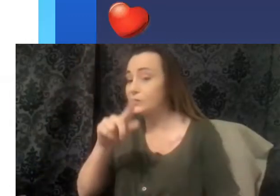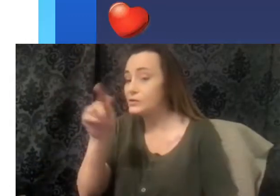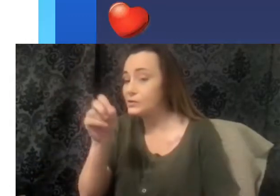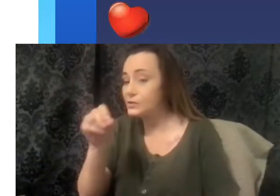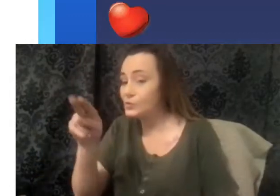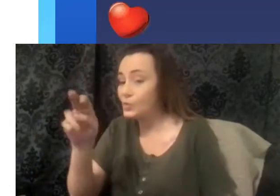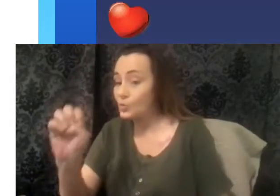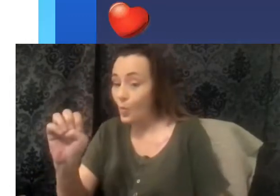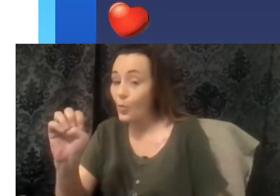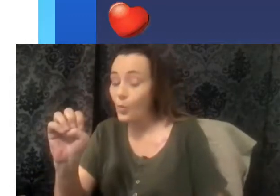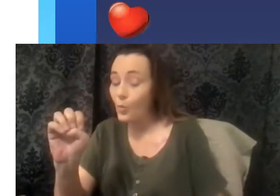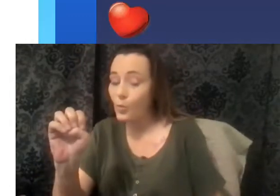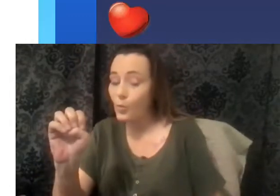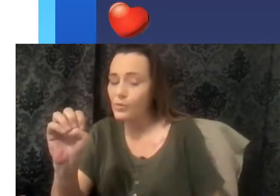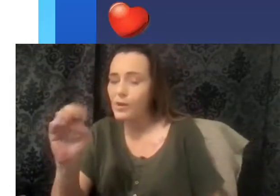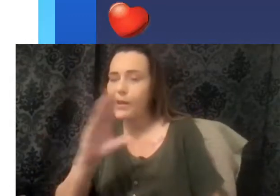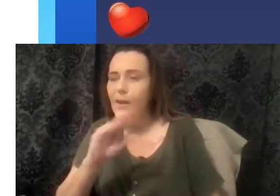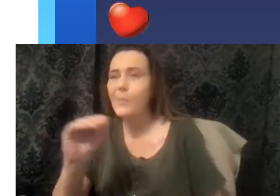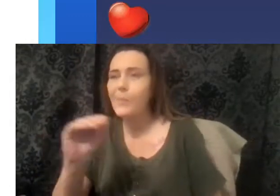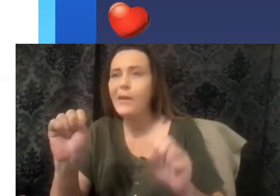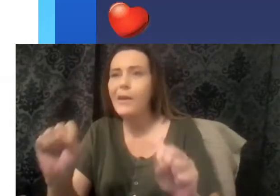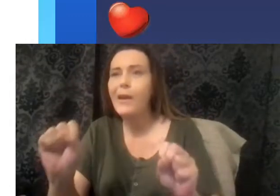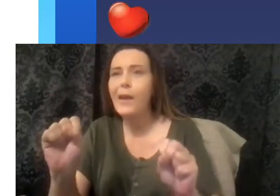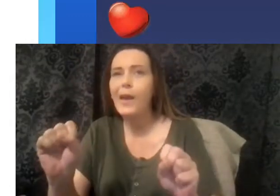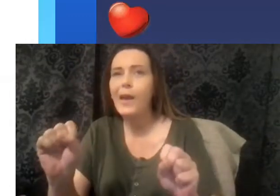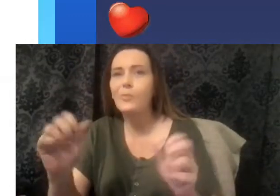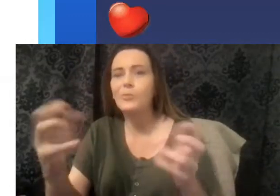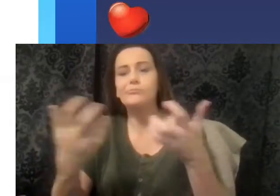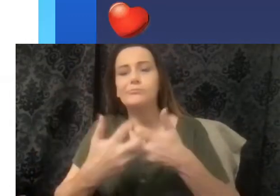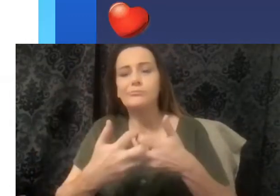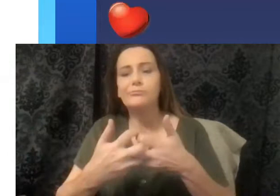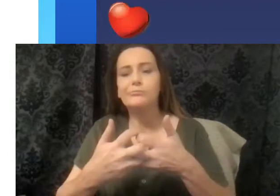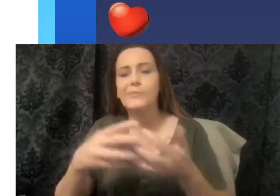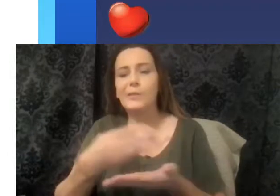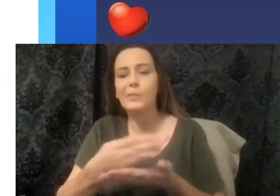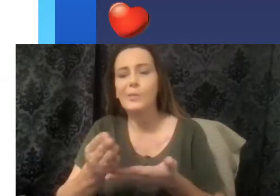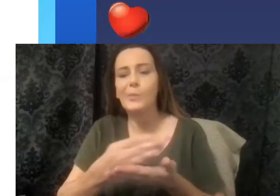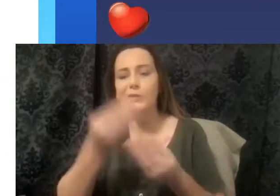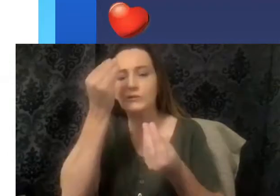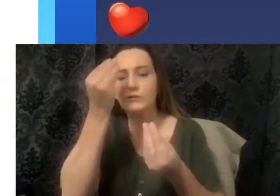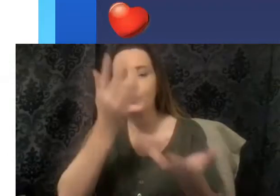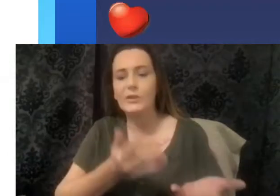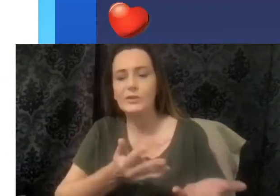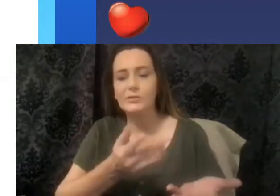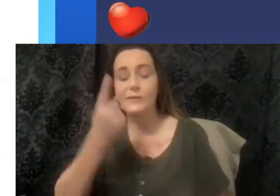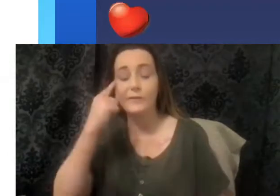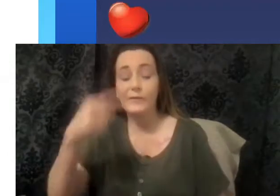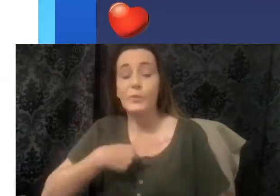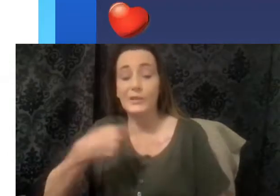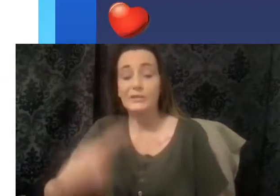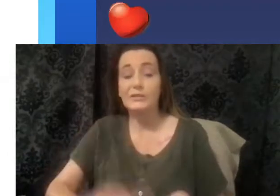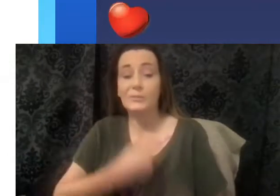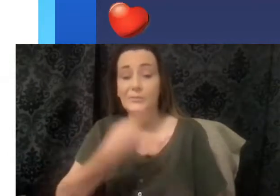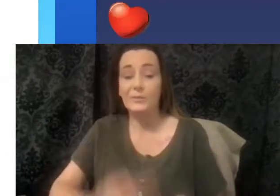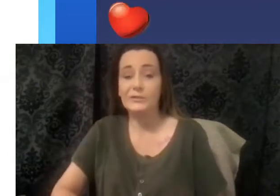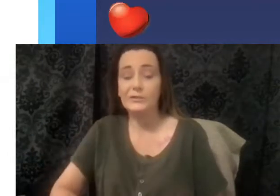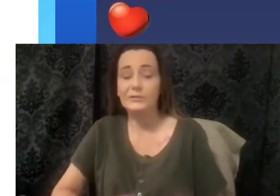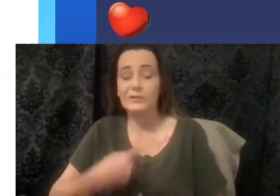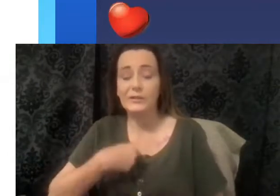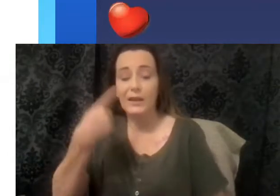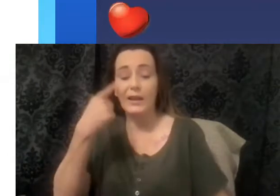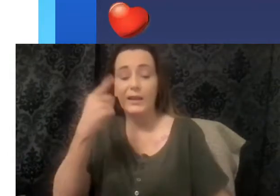able to correlate those budgets and that information. So I just wanted, for me, sometimes I think people